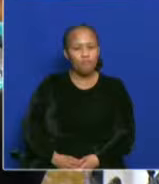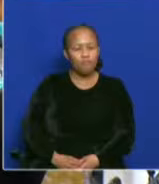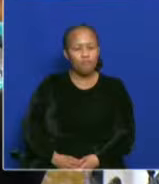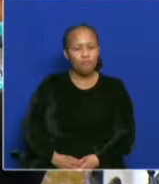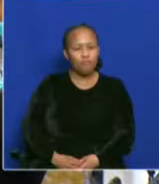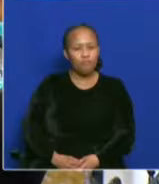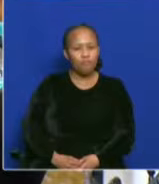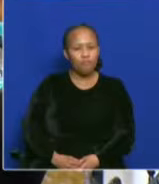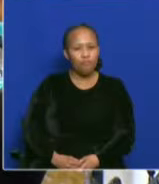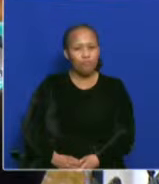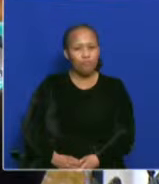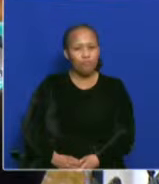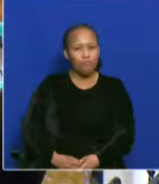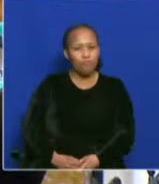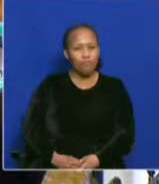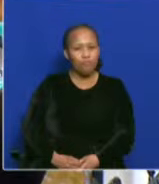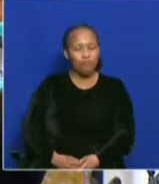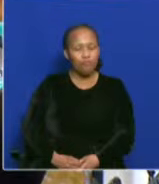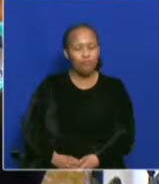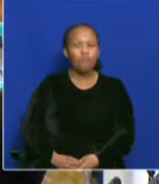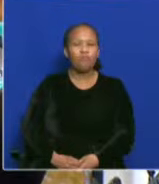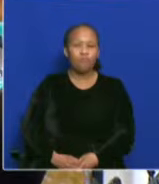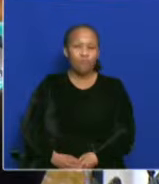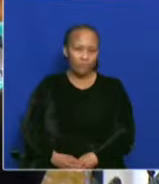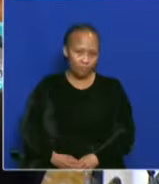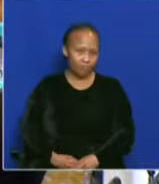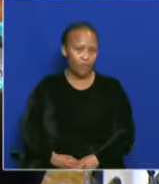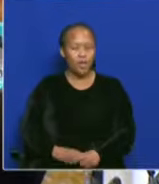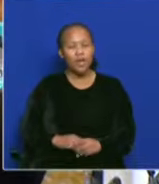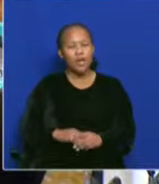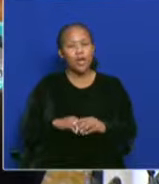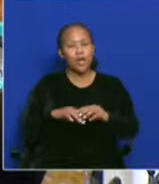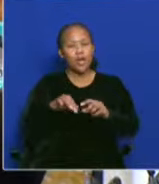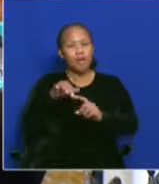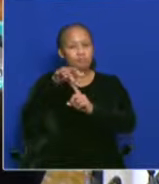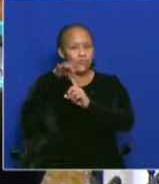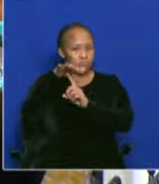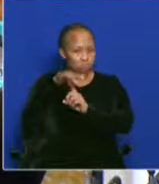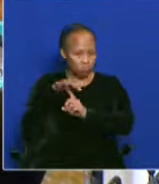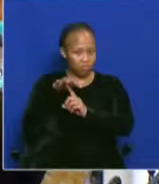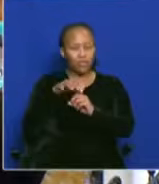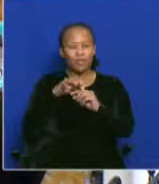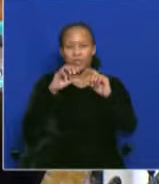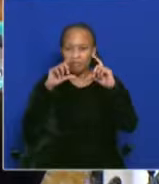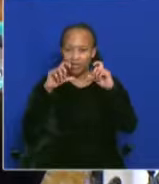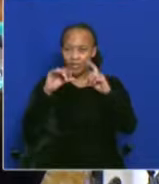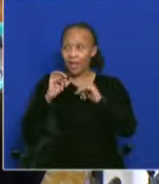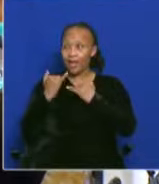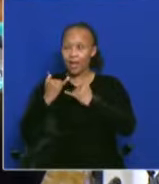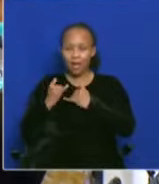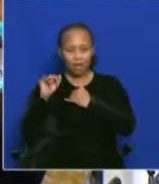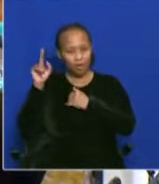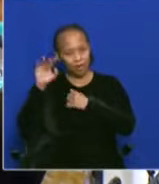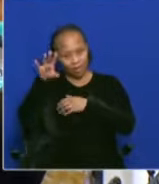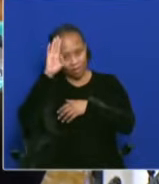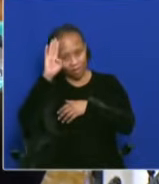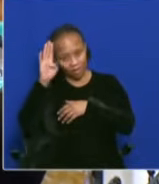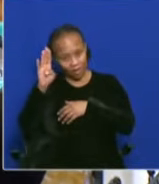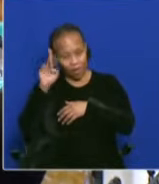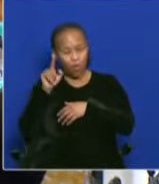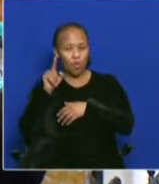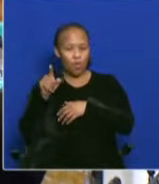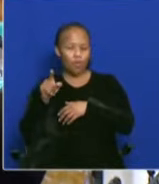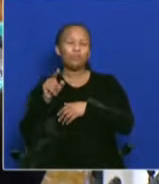after the pictures of the helicopters, the message from General Khan is, "Salams bro, I will ask General